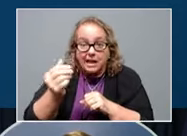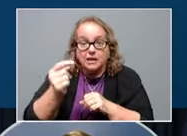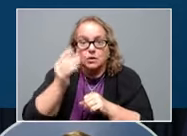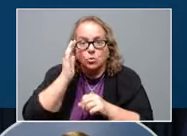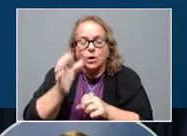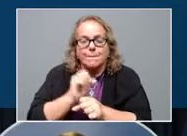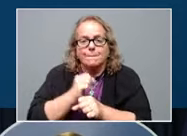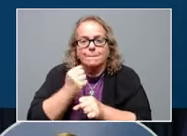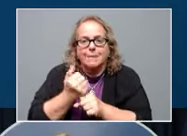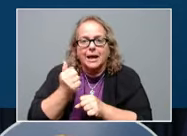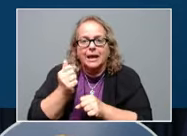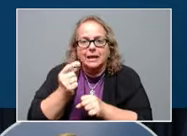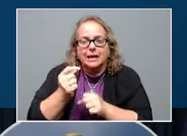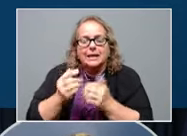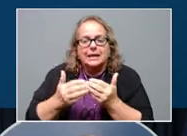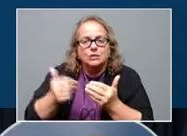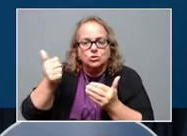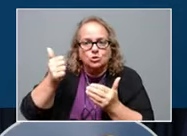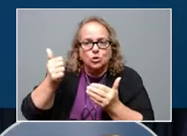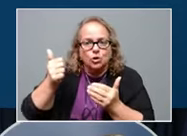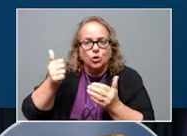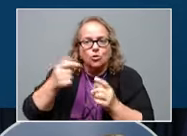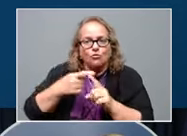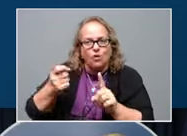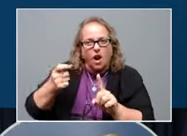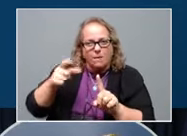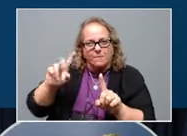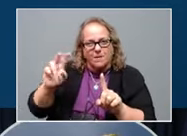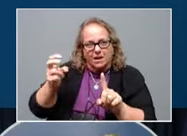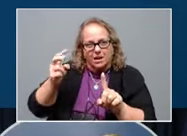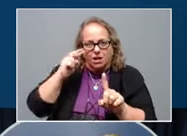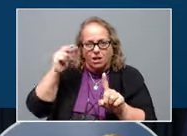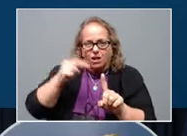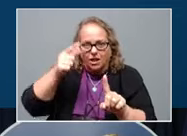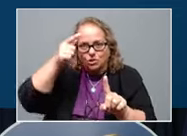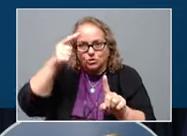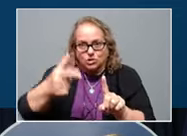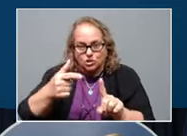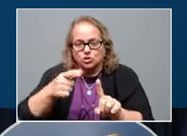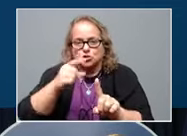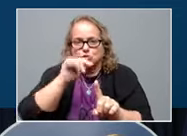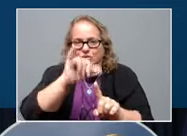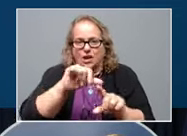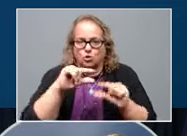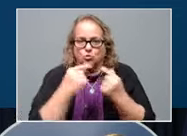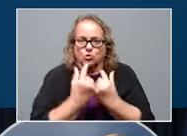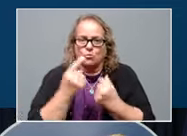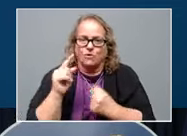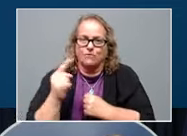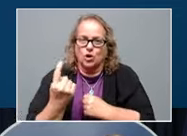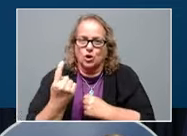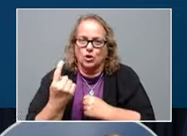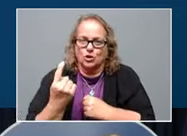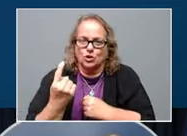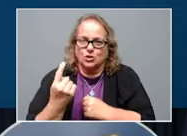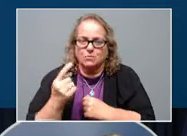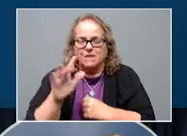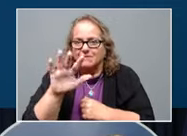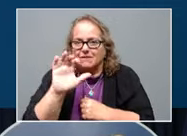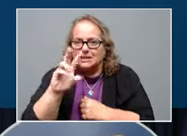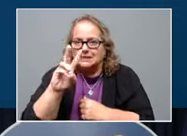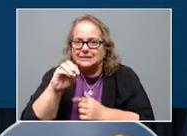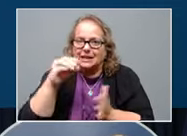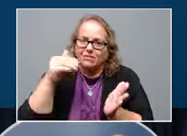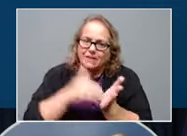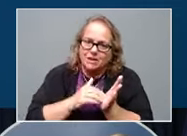significantly easier from a logistical standpoint that they're at least going to do this group first. So there's about 560,000 Kentuckians we think